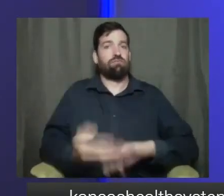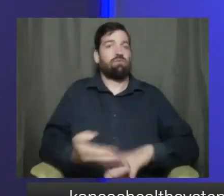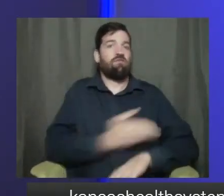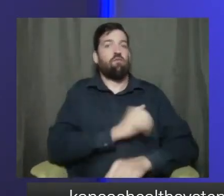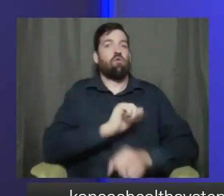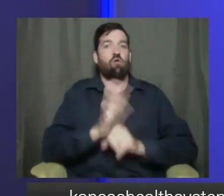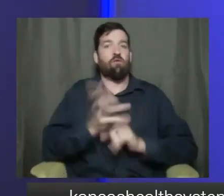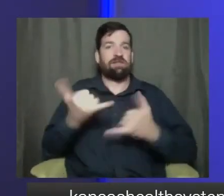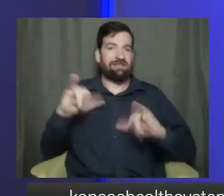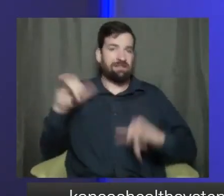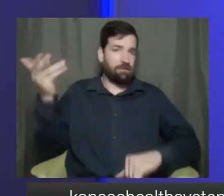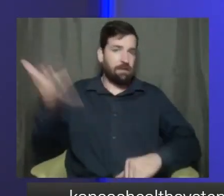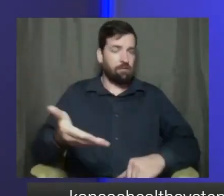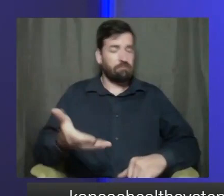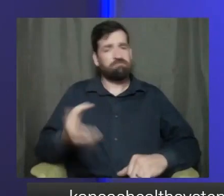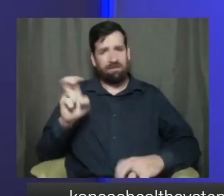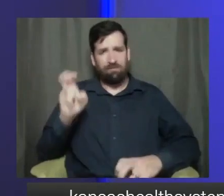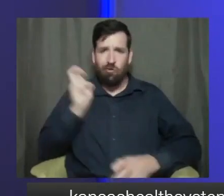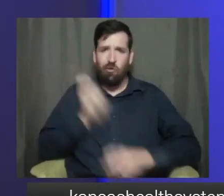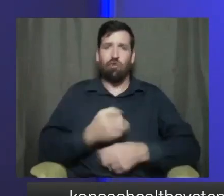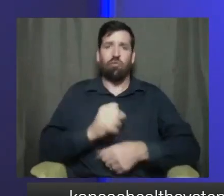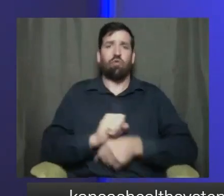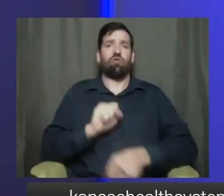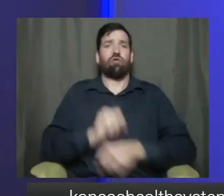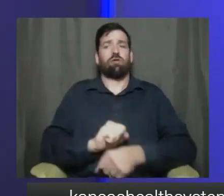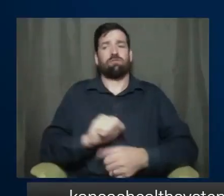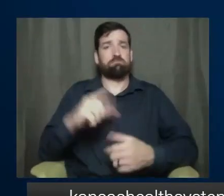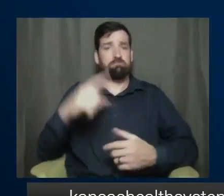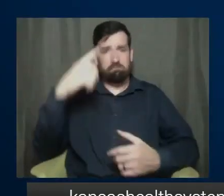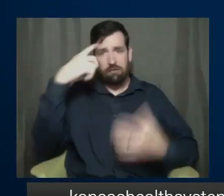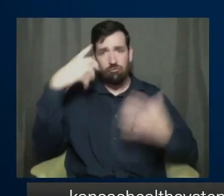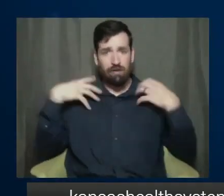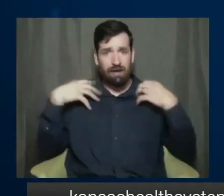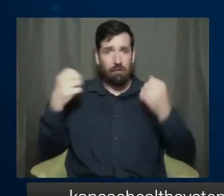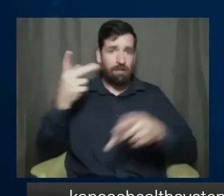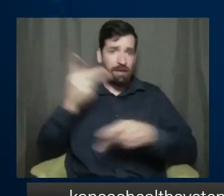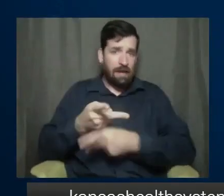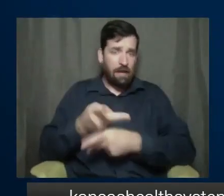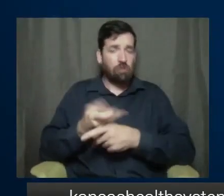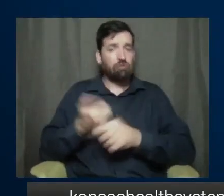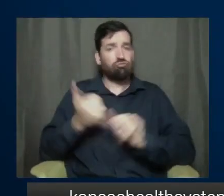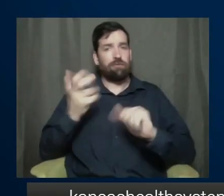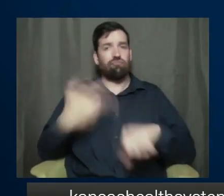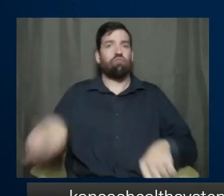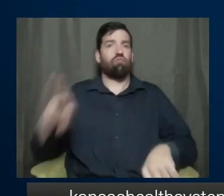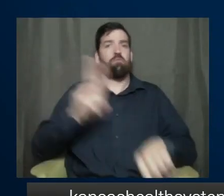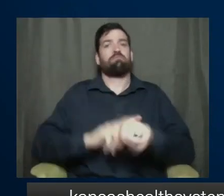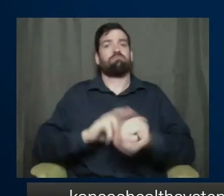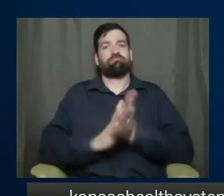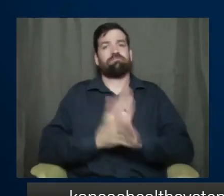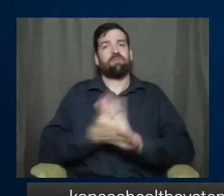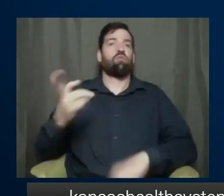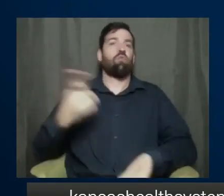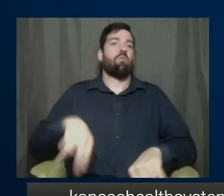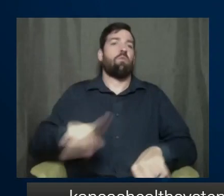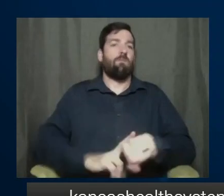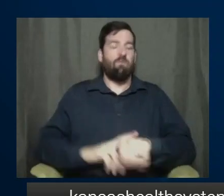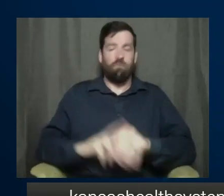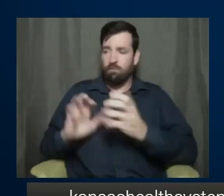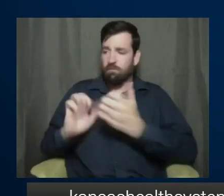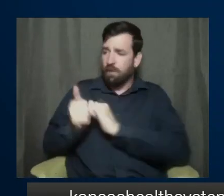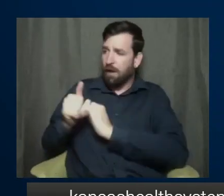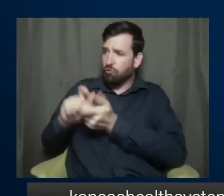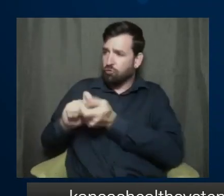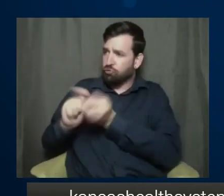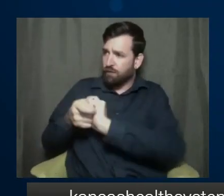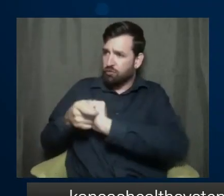work hard to normalize mental health care. Yeah, Dr. Ault, how are we changing the conversation about mental health